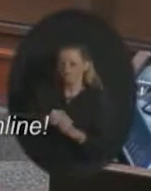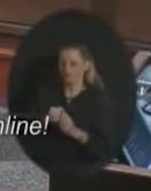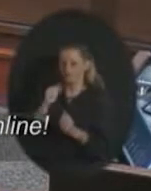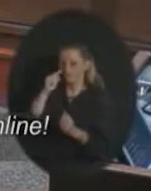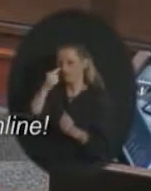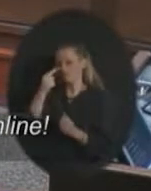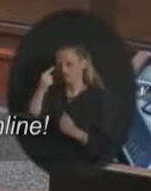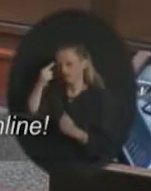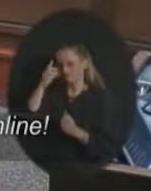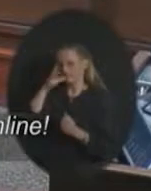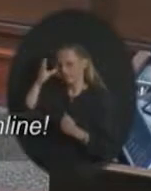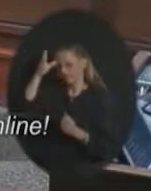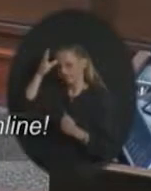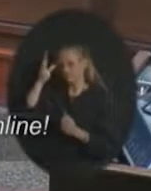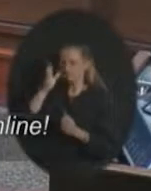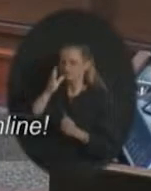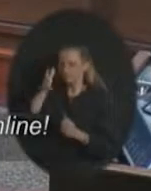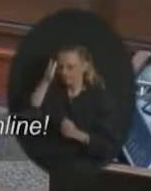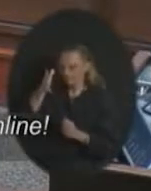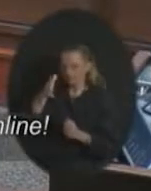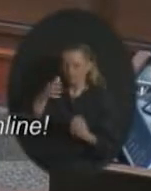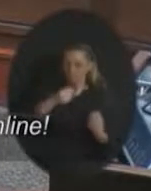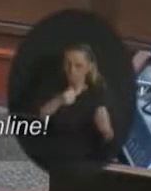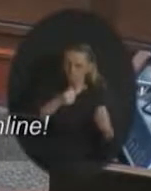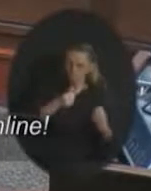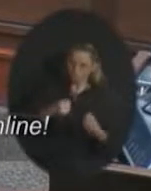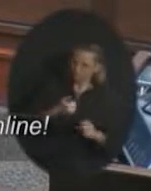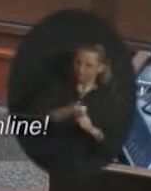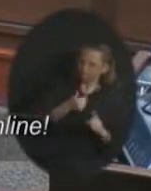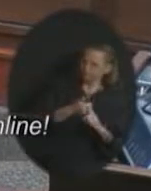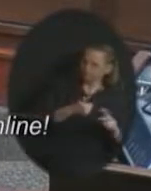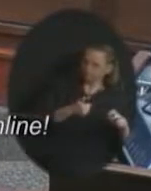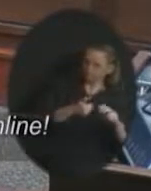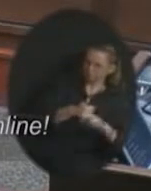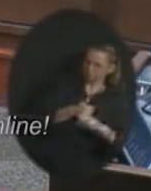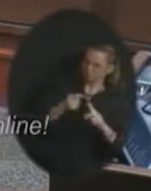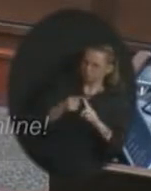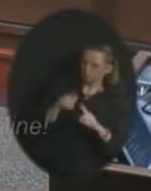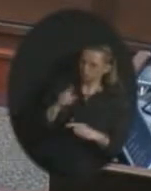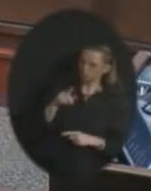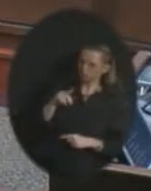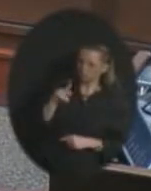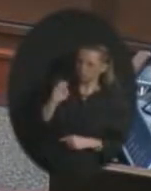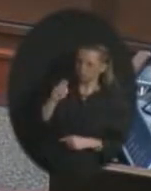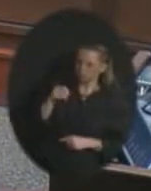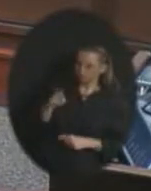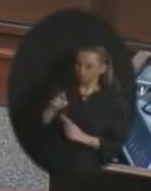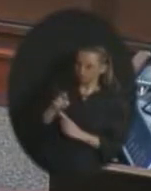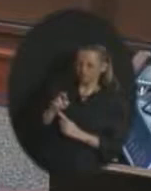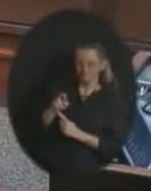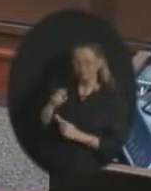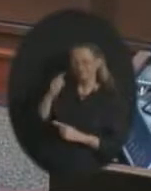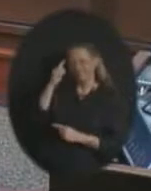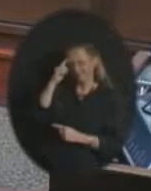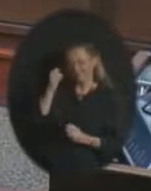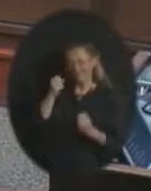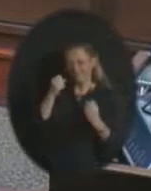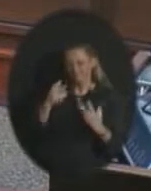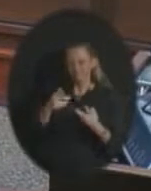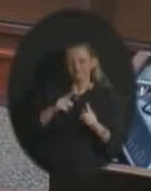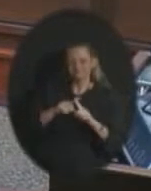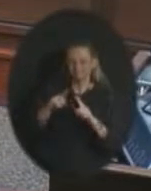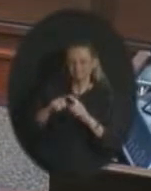drive on their own to Kemper. I mean, I just think there are lots of issues